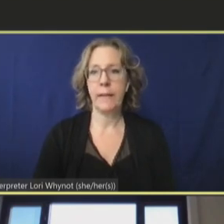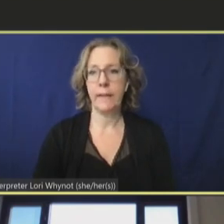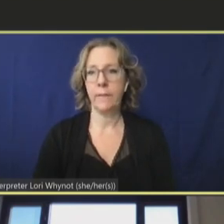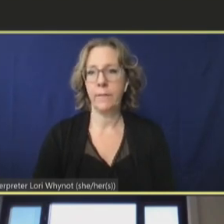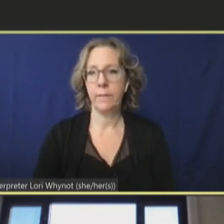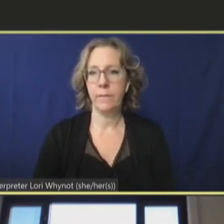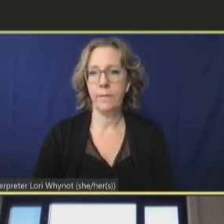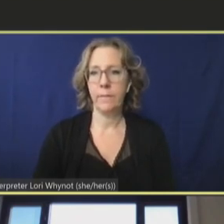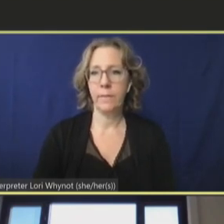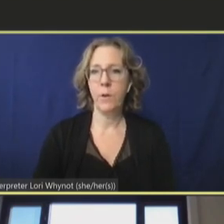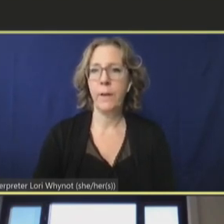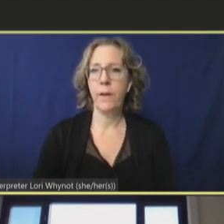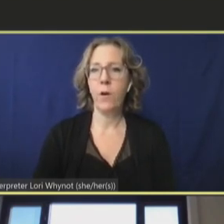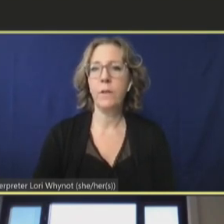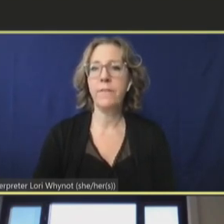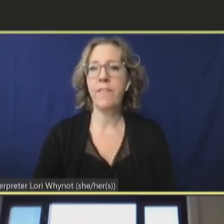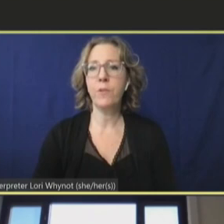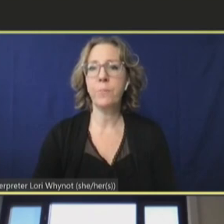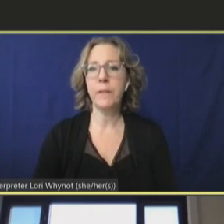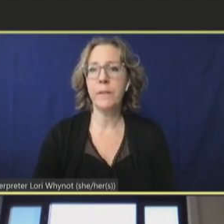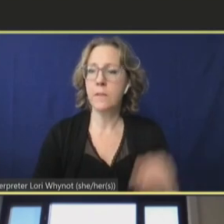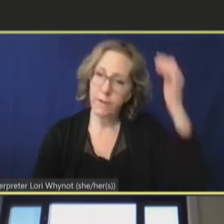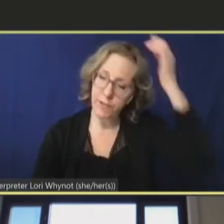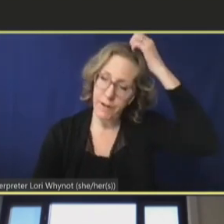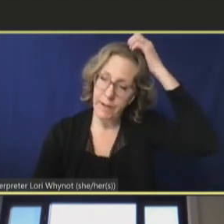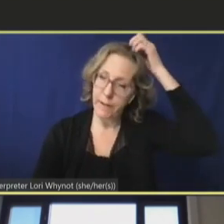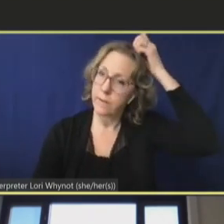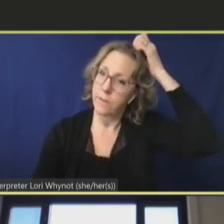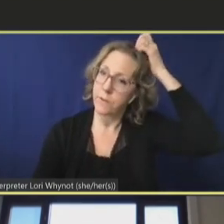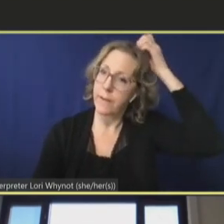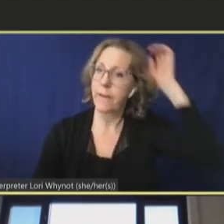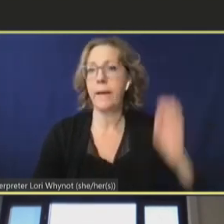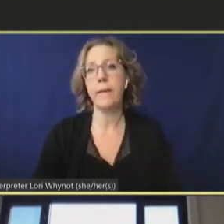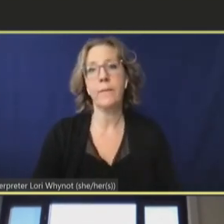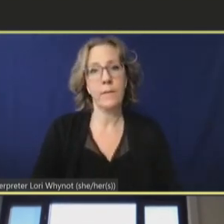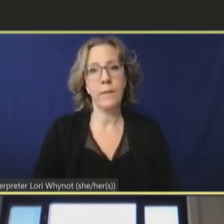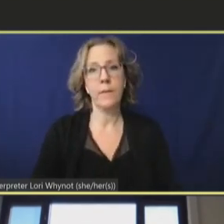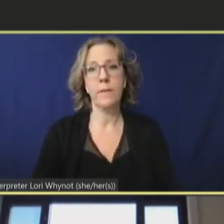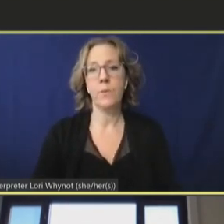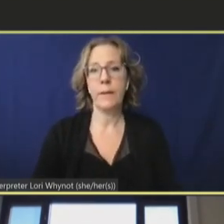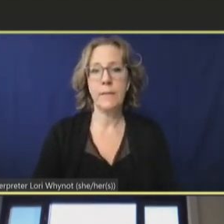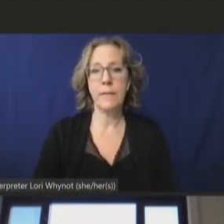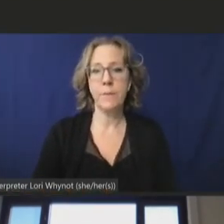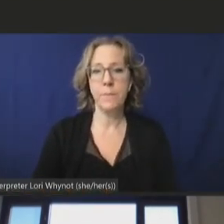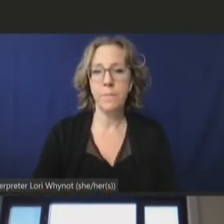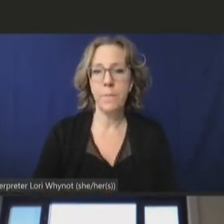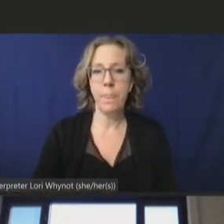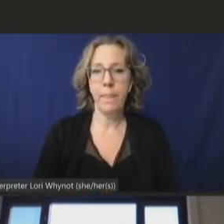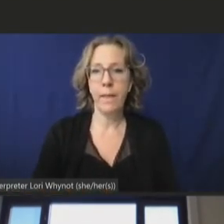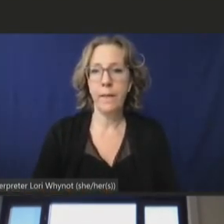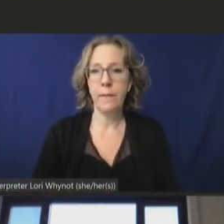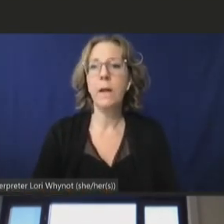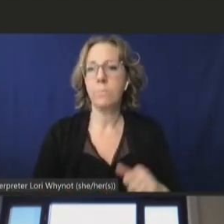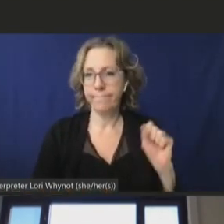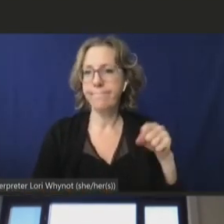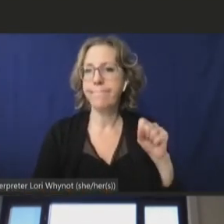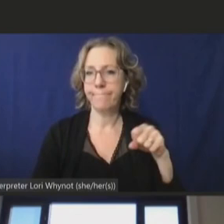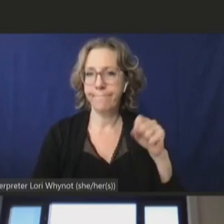Charlie's seconding. Okay, all in favor, please raise your hand or say aye. So I can see. Aye.